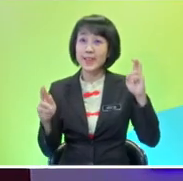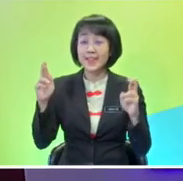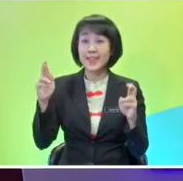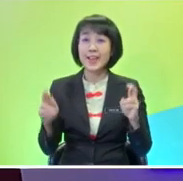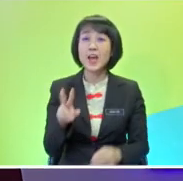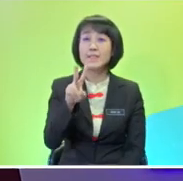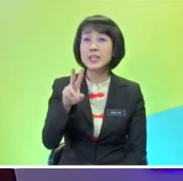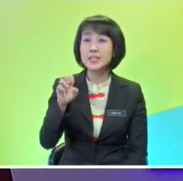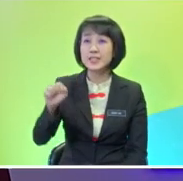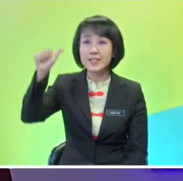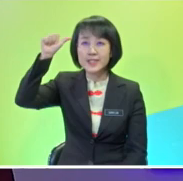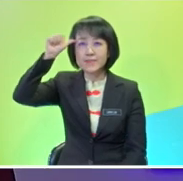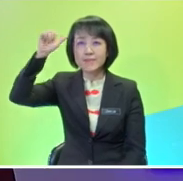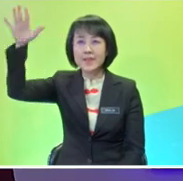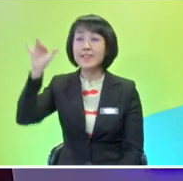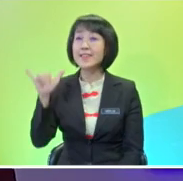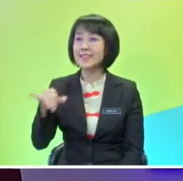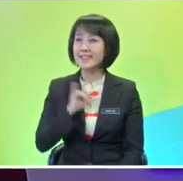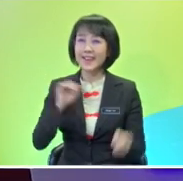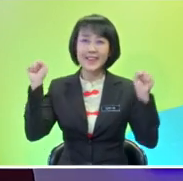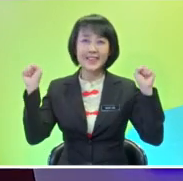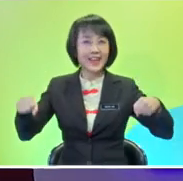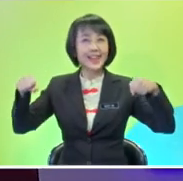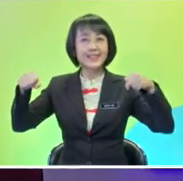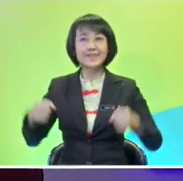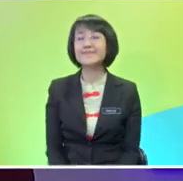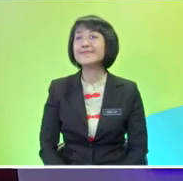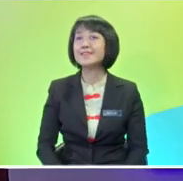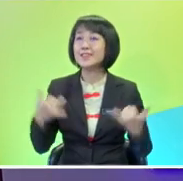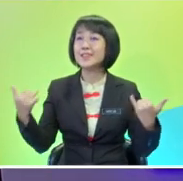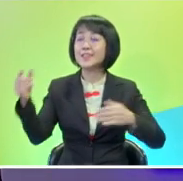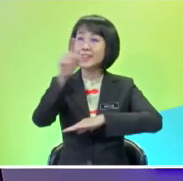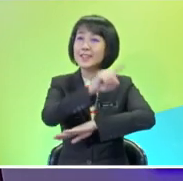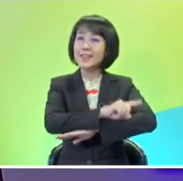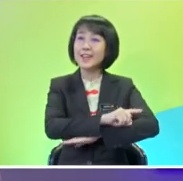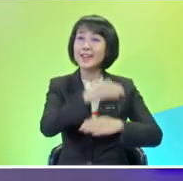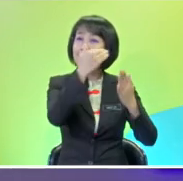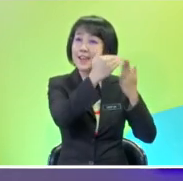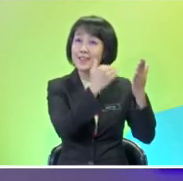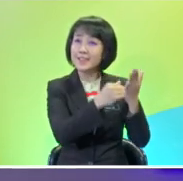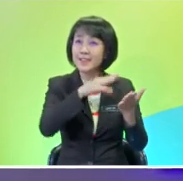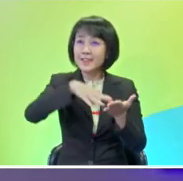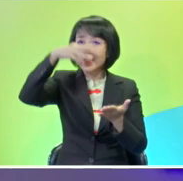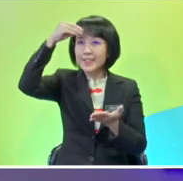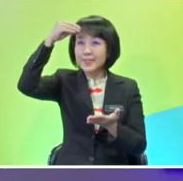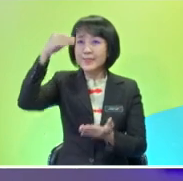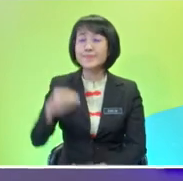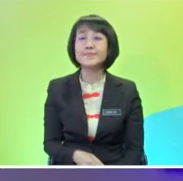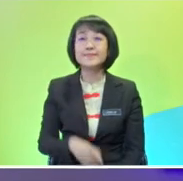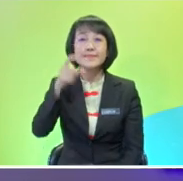Man. Yes, I can. So in today's lesson, we are going to recite a chant